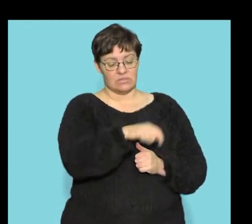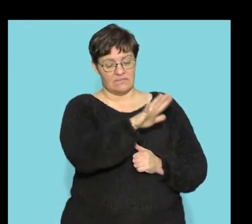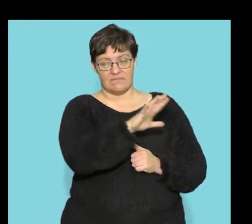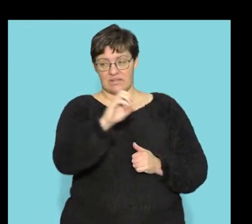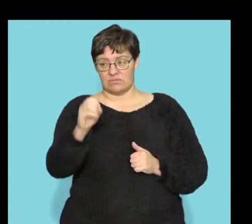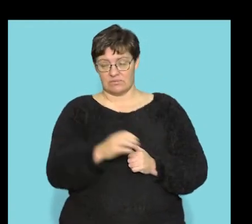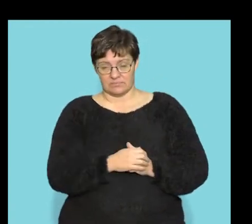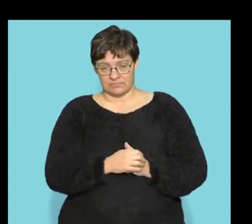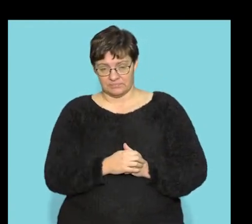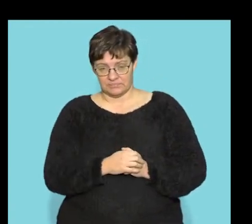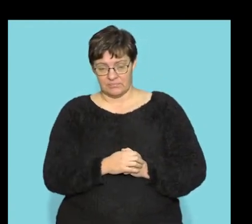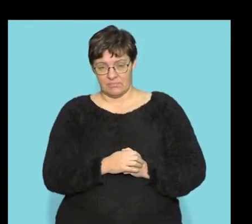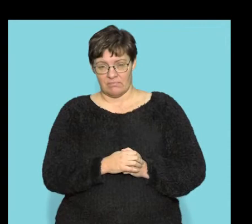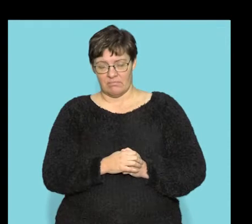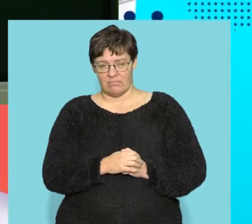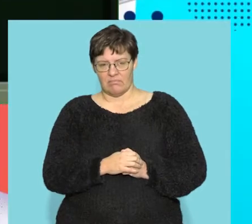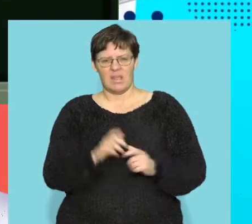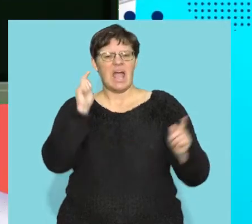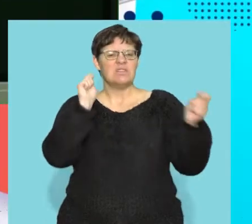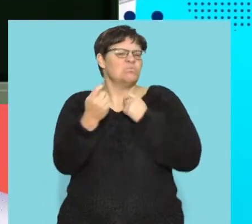Now, what has this adjustment done?